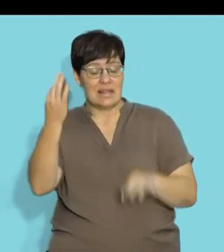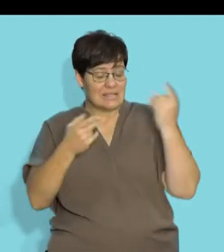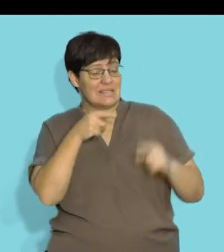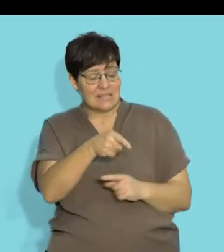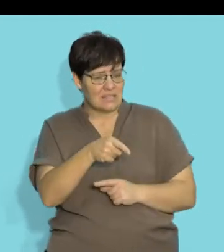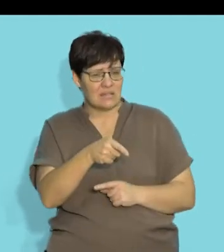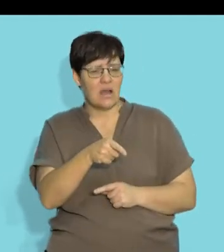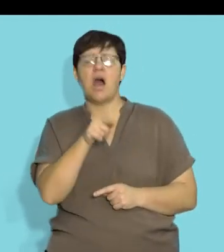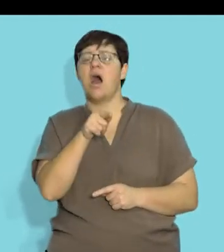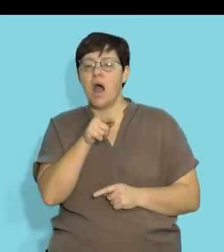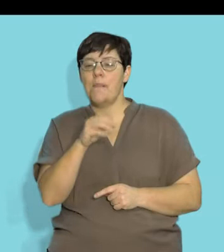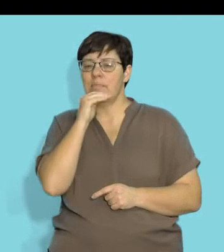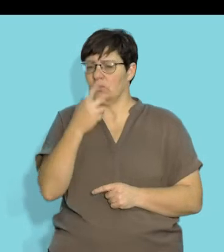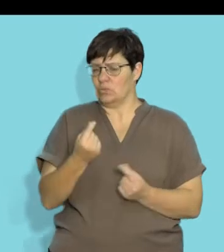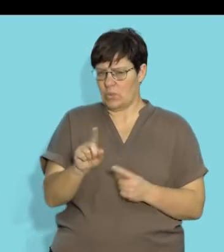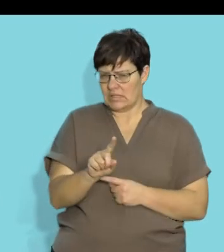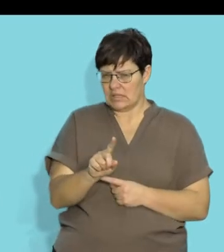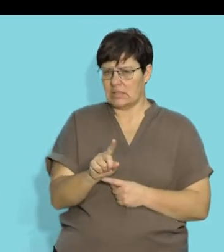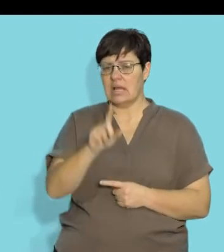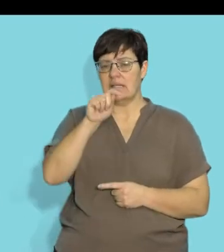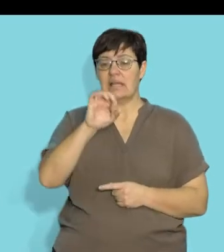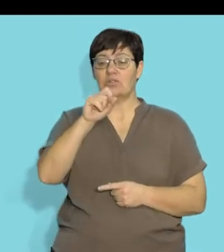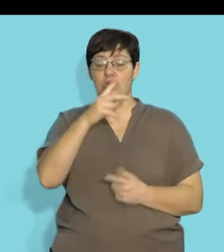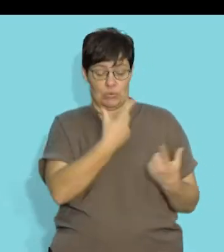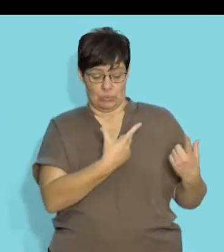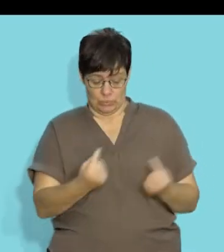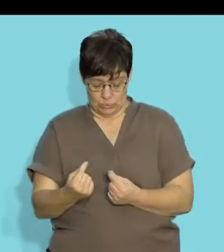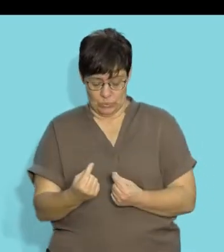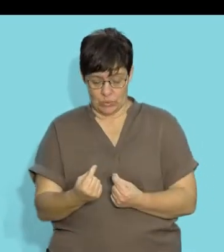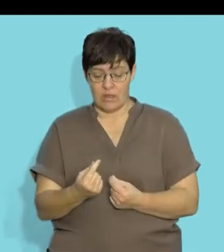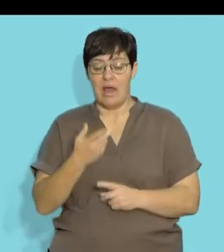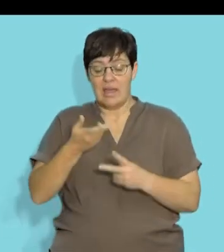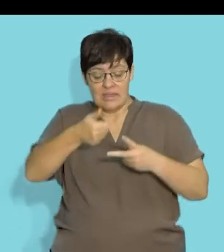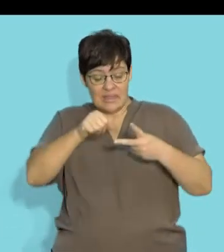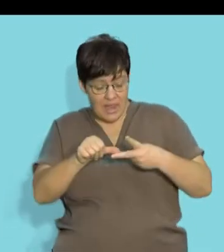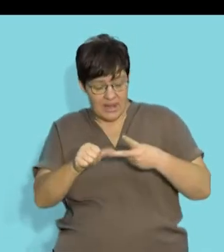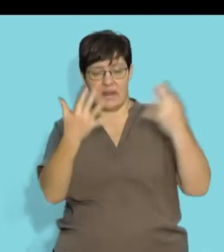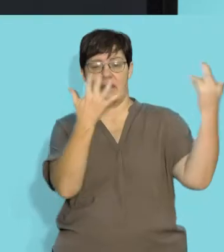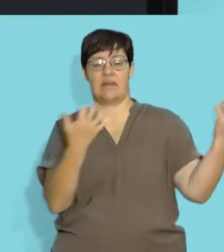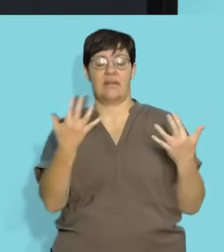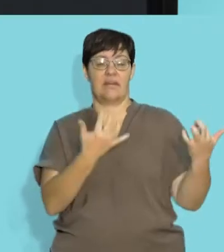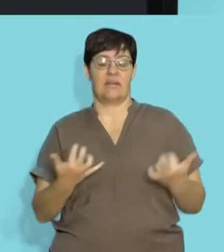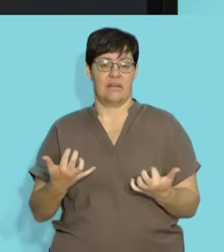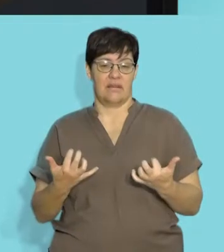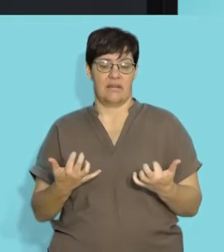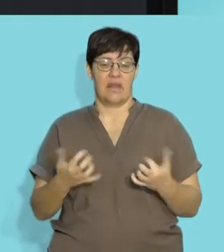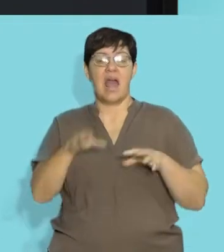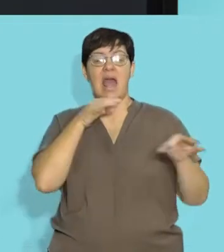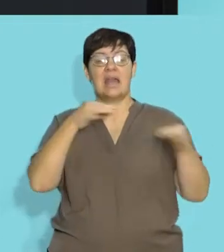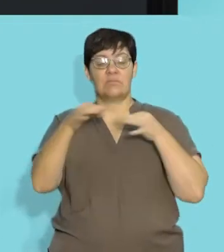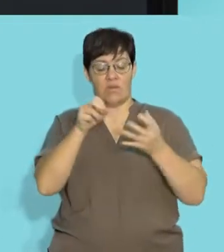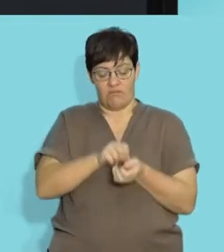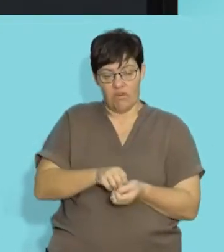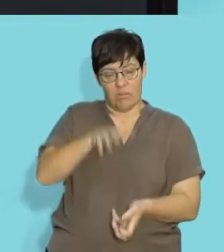analysis and titration, is that we carry out a titration, and then subsequent to that, we do calculations